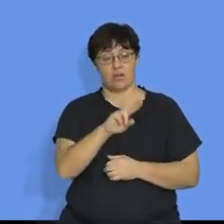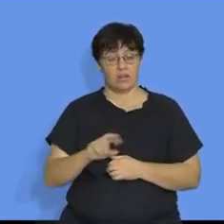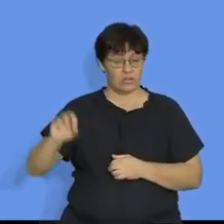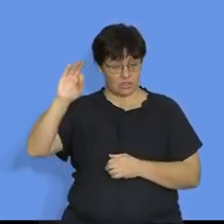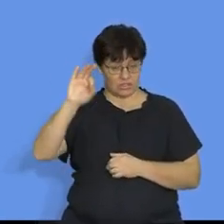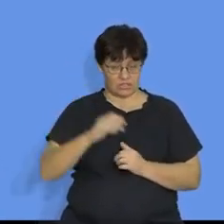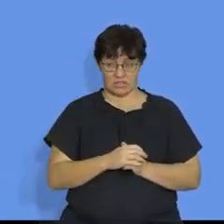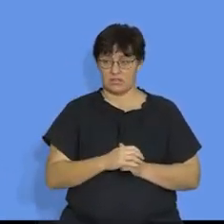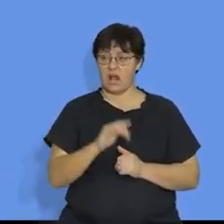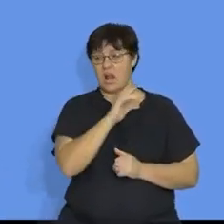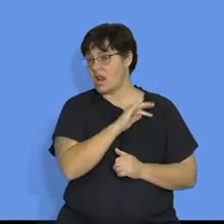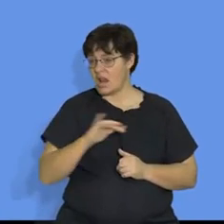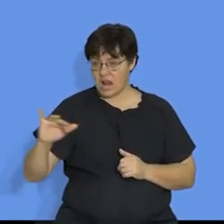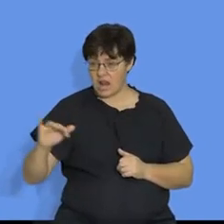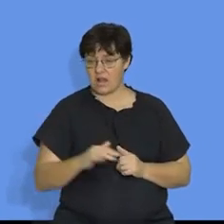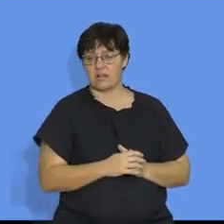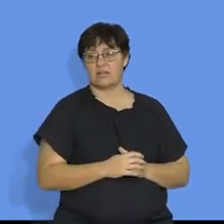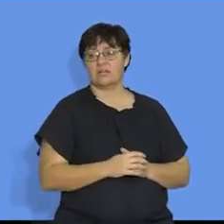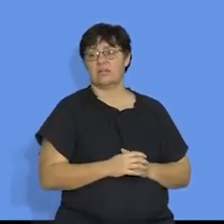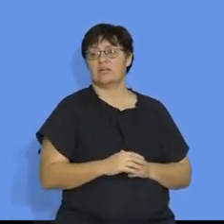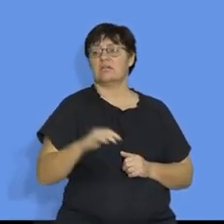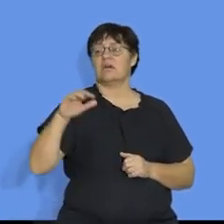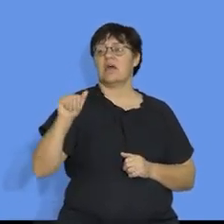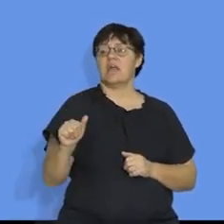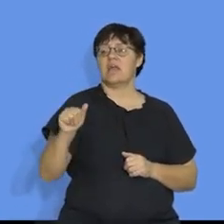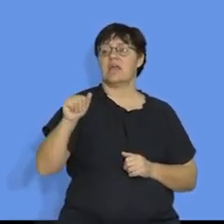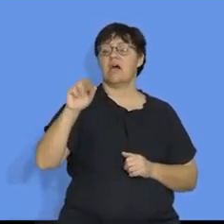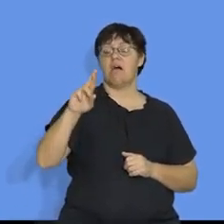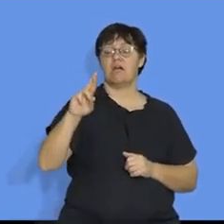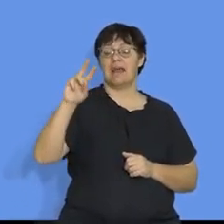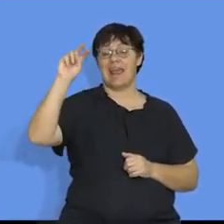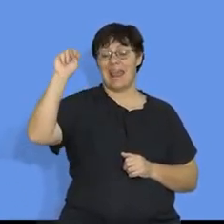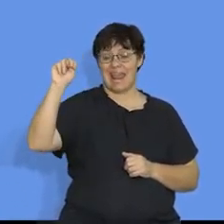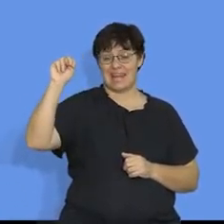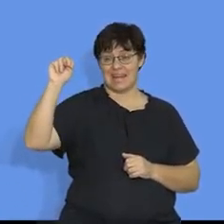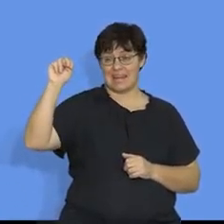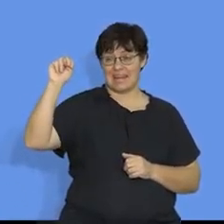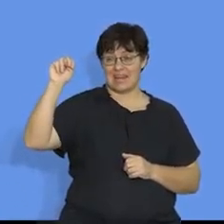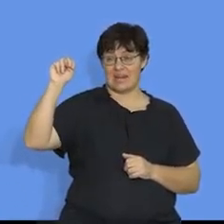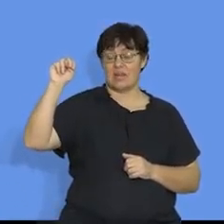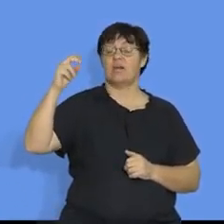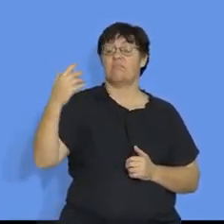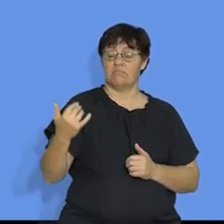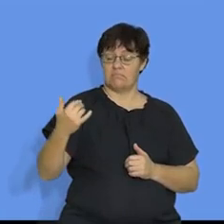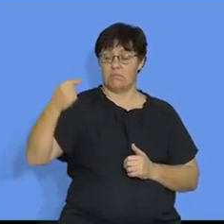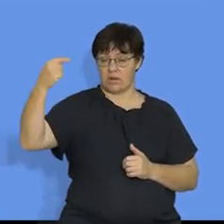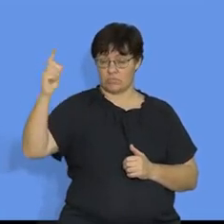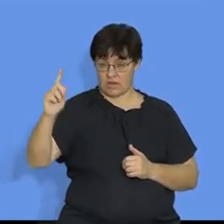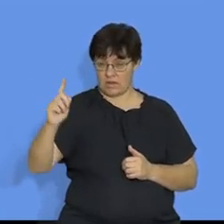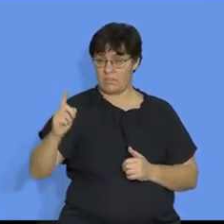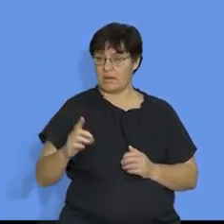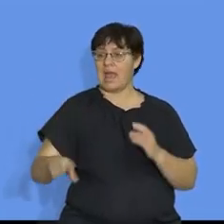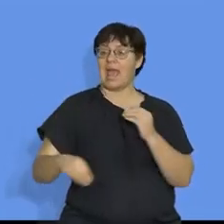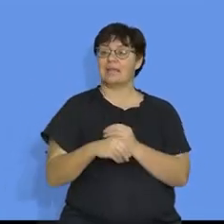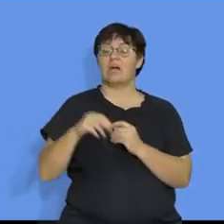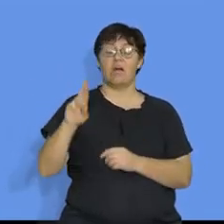cubed. Going the whole way up to where AR to the power of n minus 1 has been multiplied by an